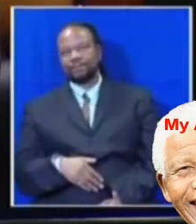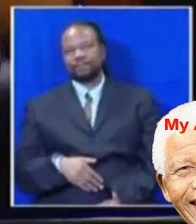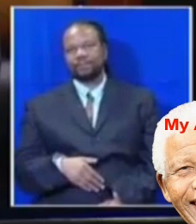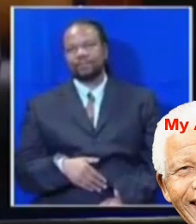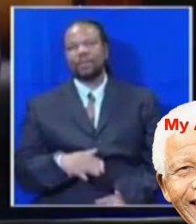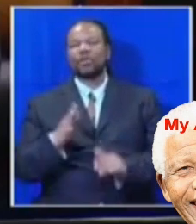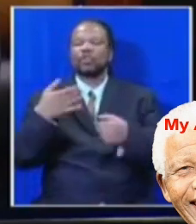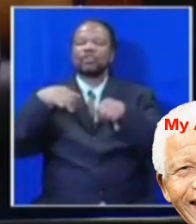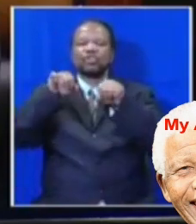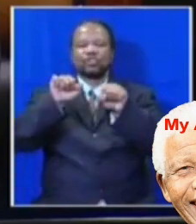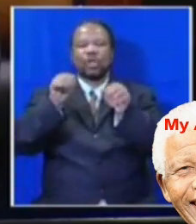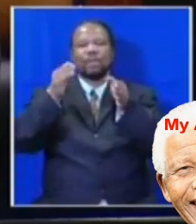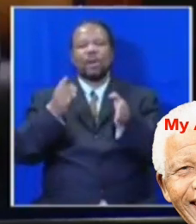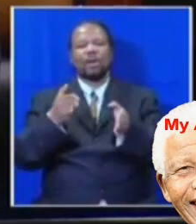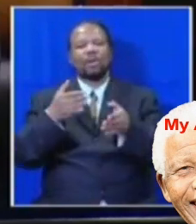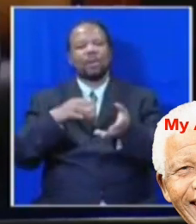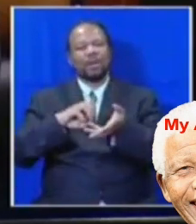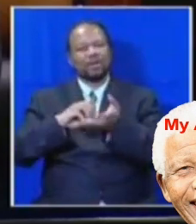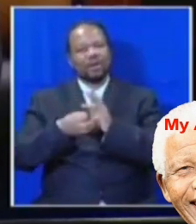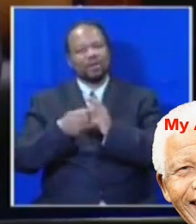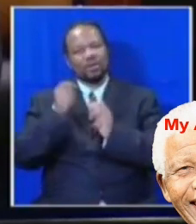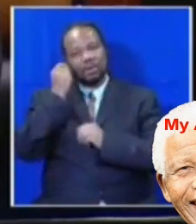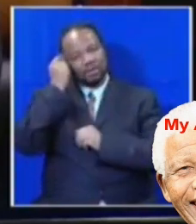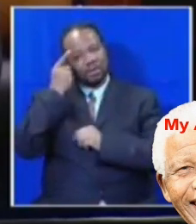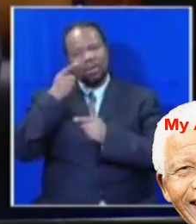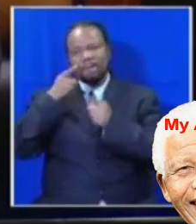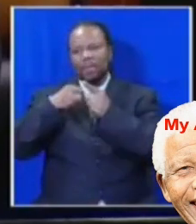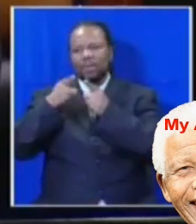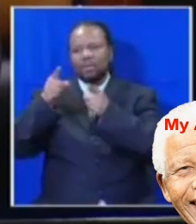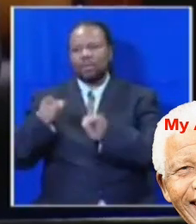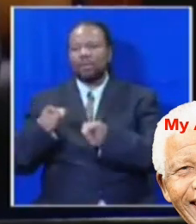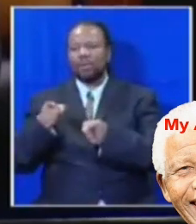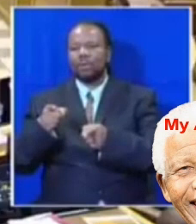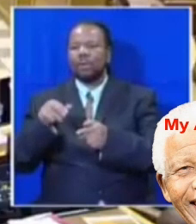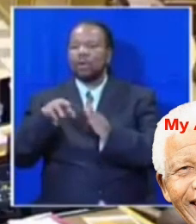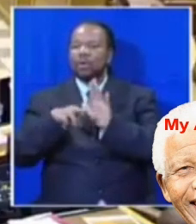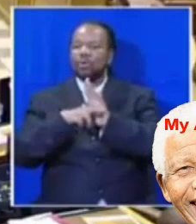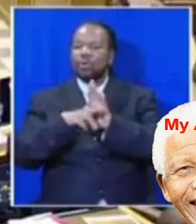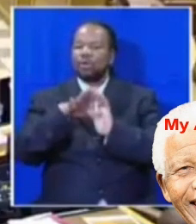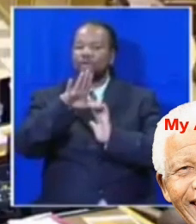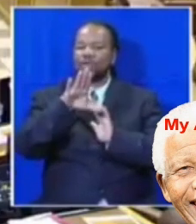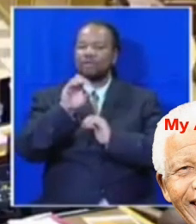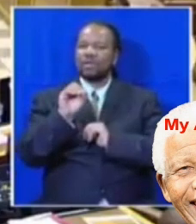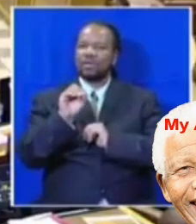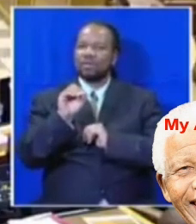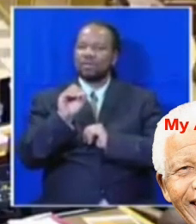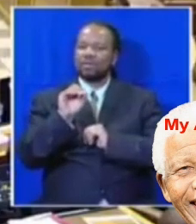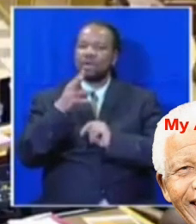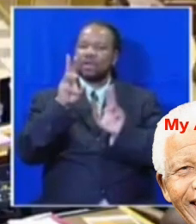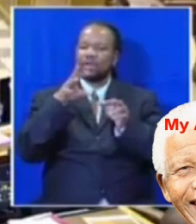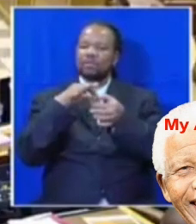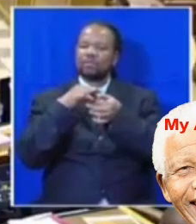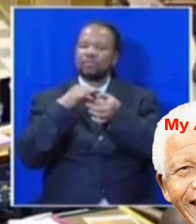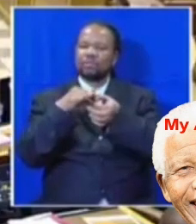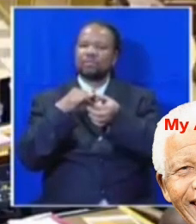Honourable Chairperson, I'm trying to understand the point of order. The point of order refers to Rule 50, which says irrelevance. And if I understand the